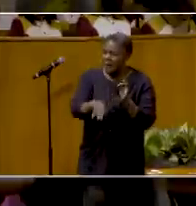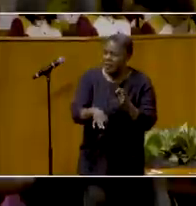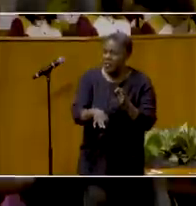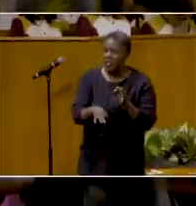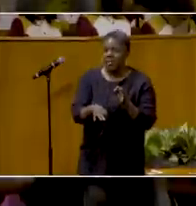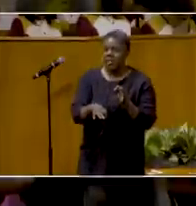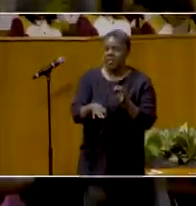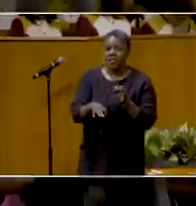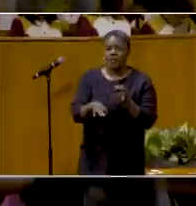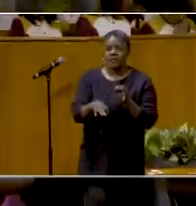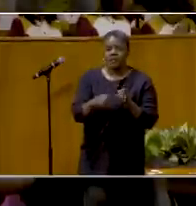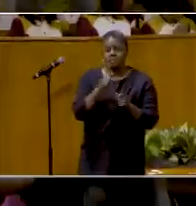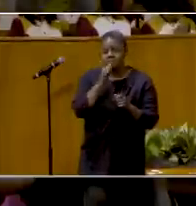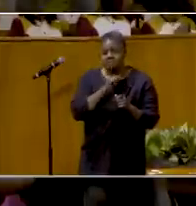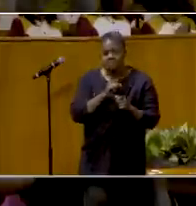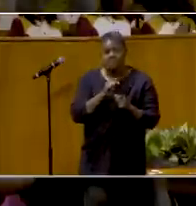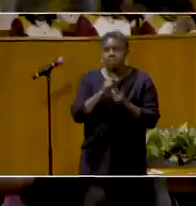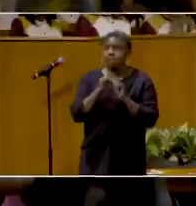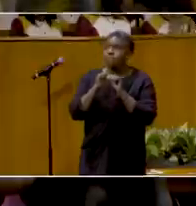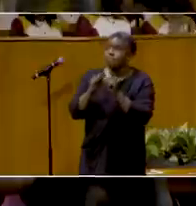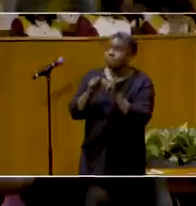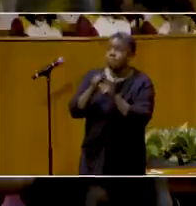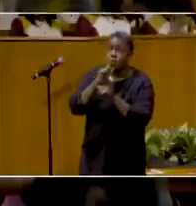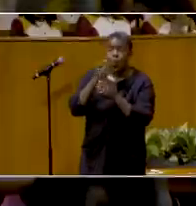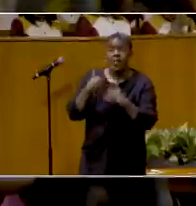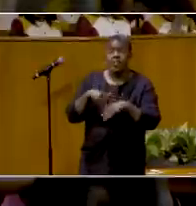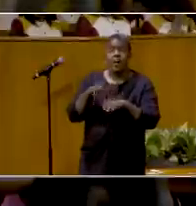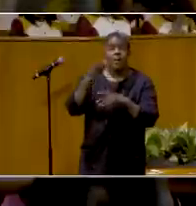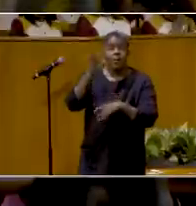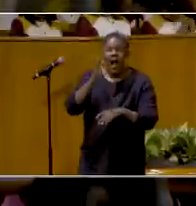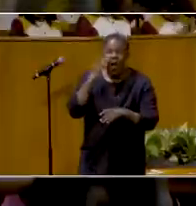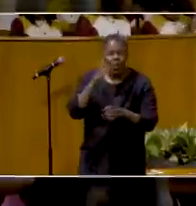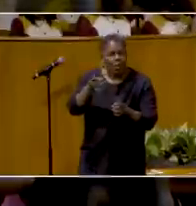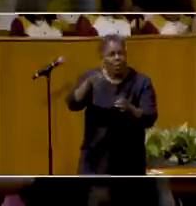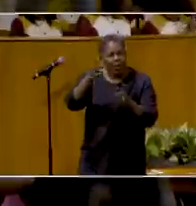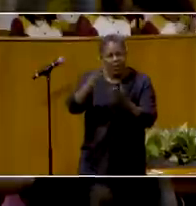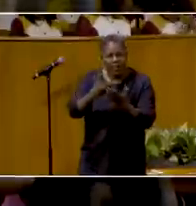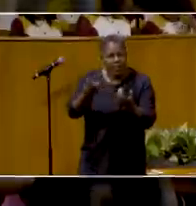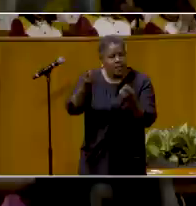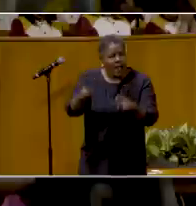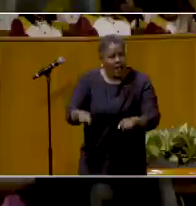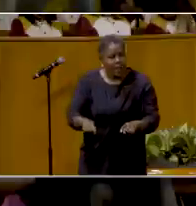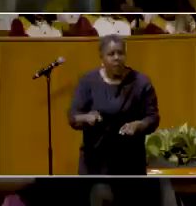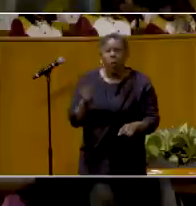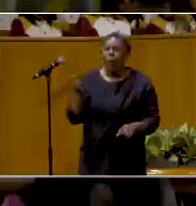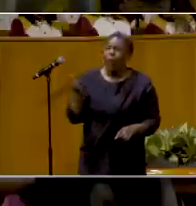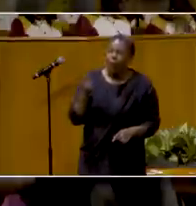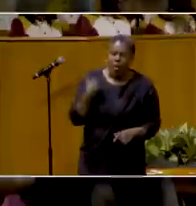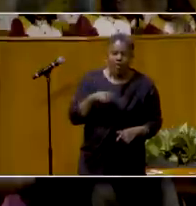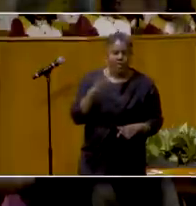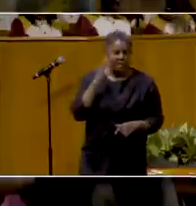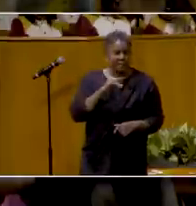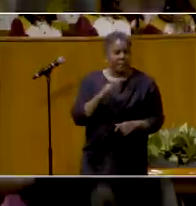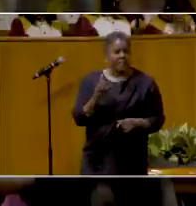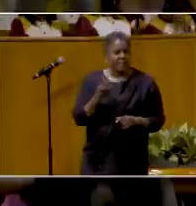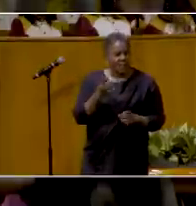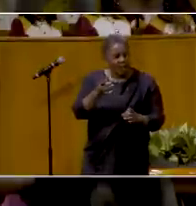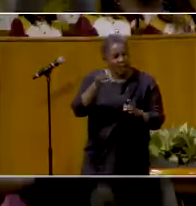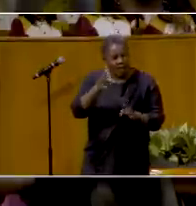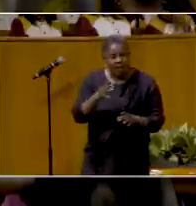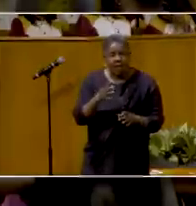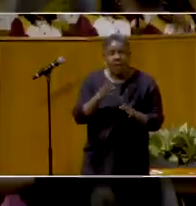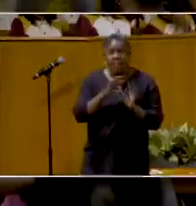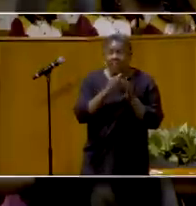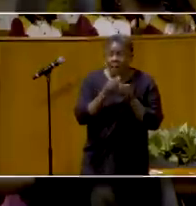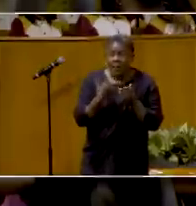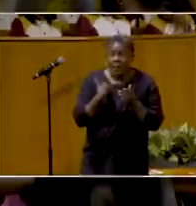God. I know some bad things have happened. All of us have been there. You've lost loved